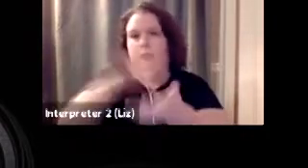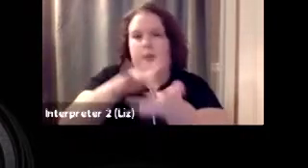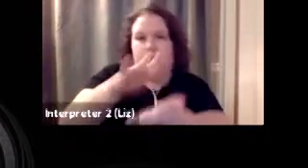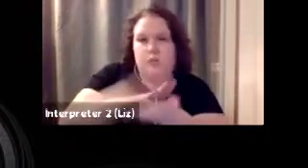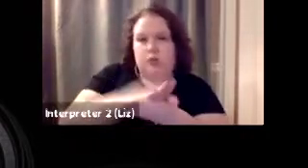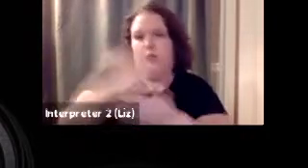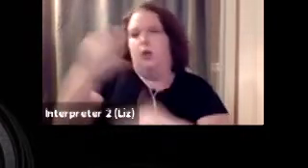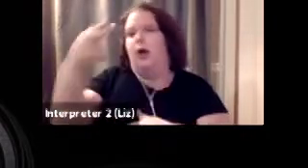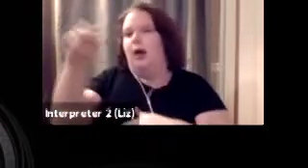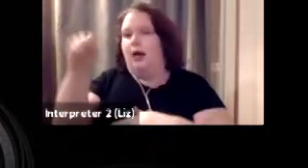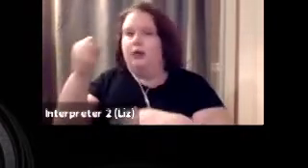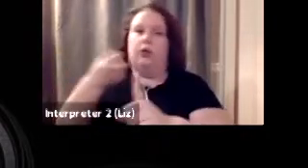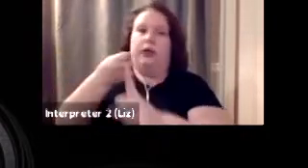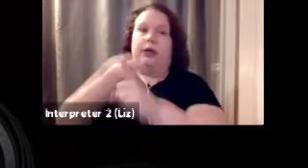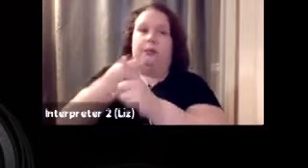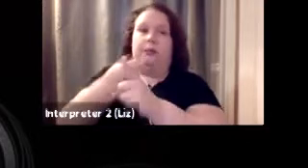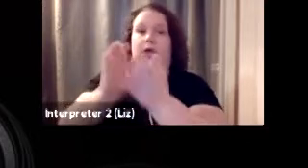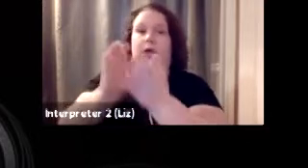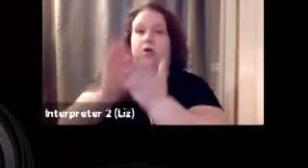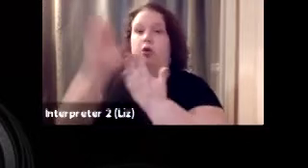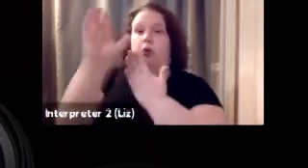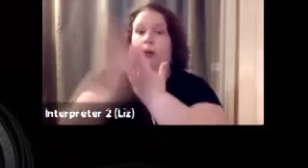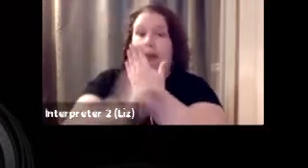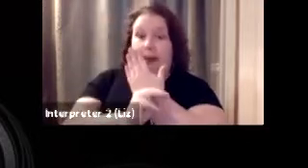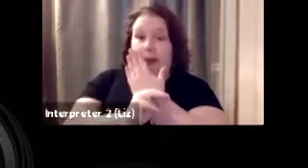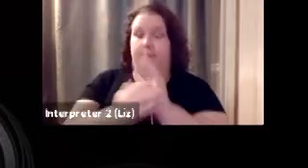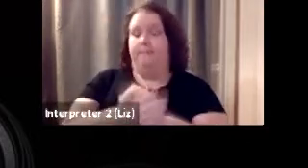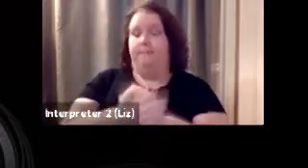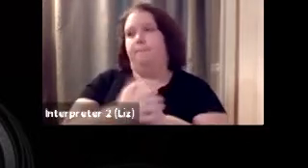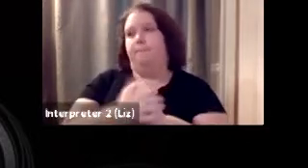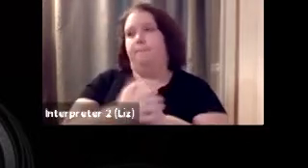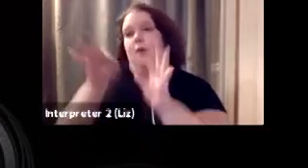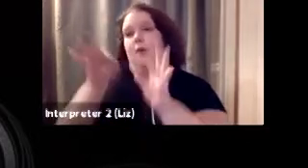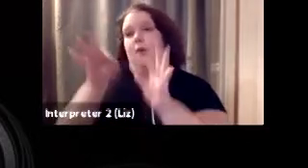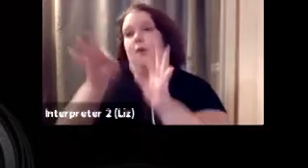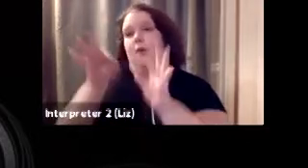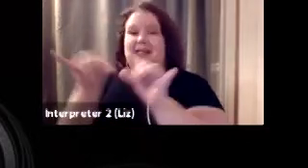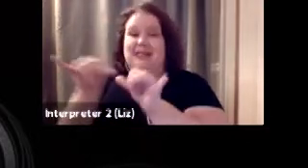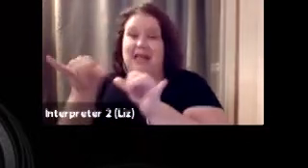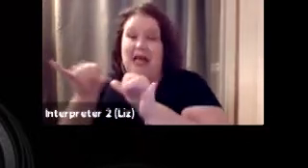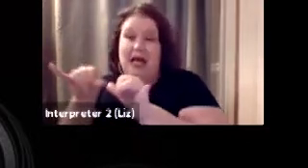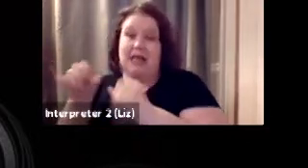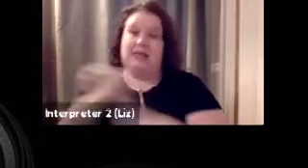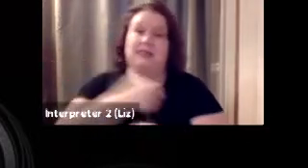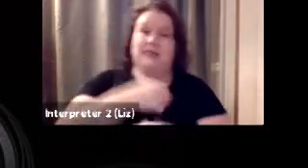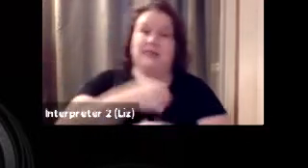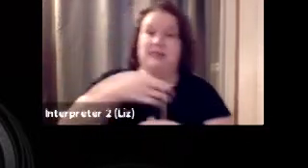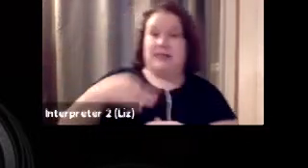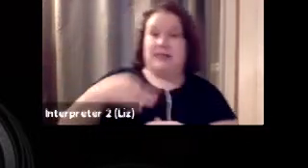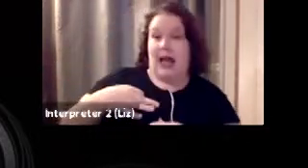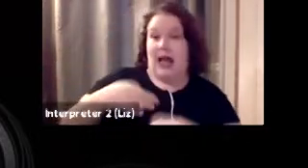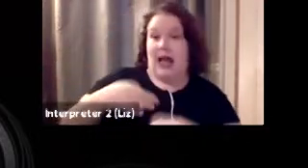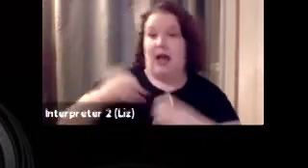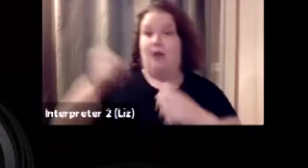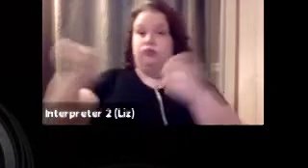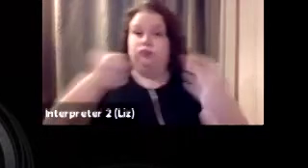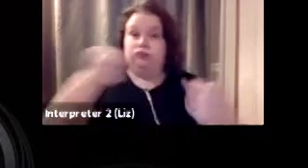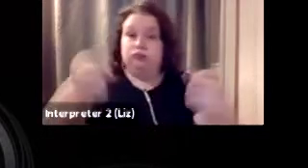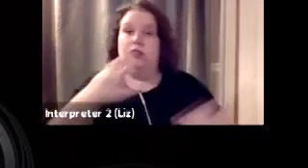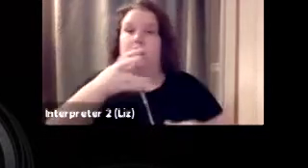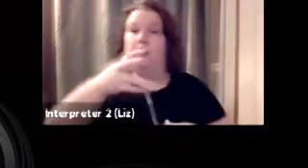talked about, um, ideal campus size, you know, in terms of staff allocations and parent and student interactions.